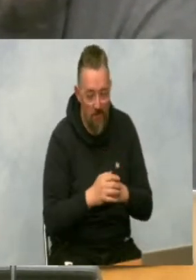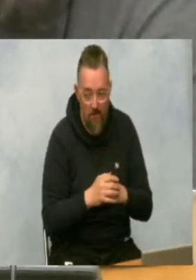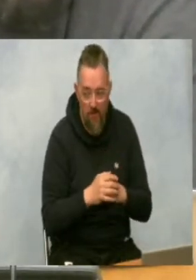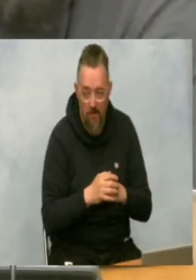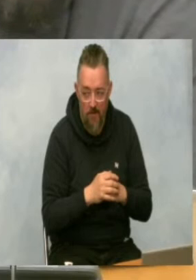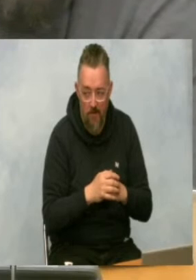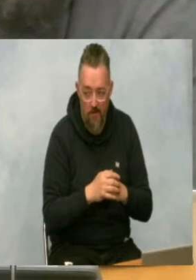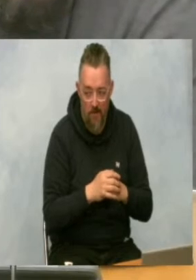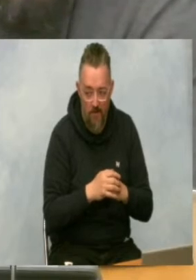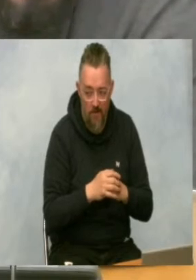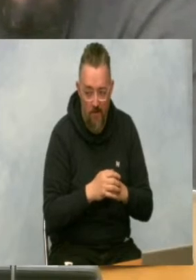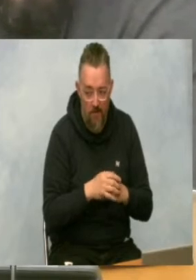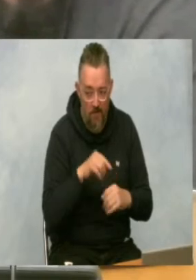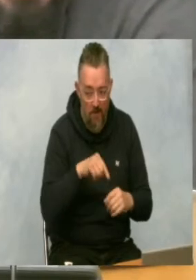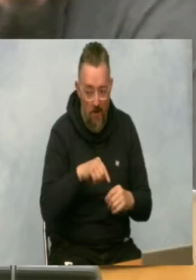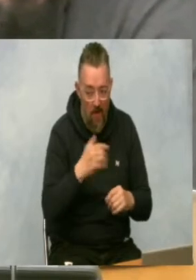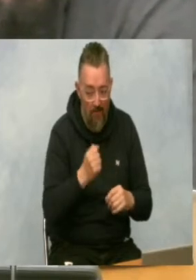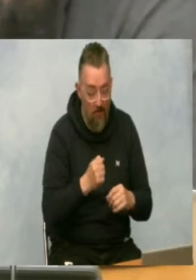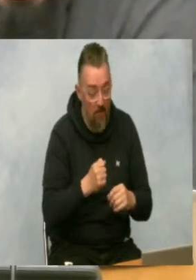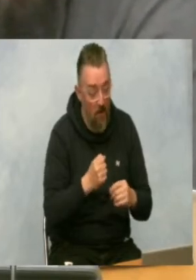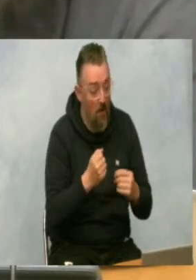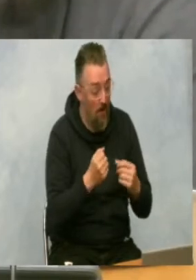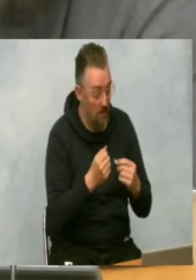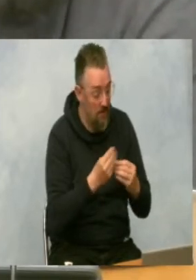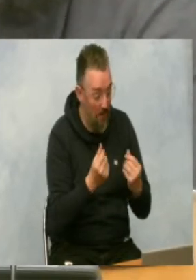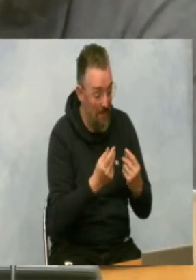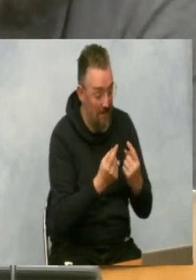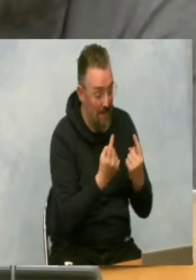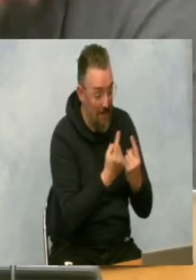aims. There are particular issues in a lot of